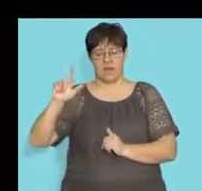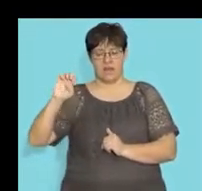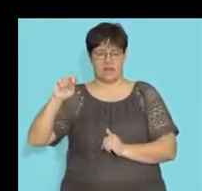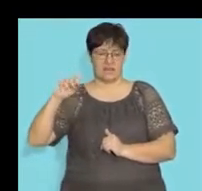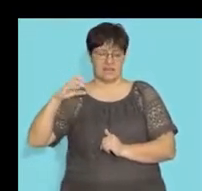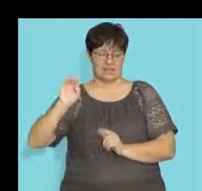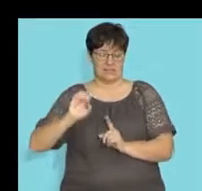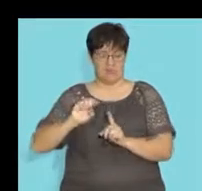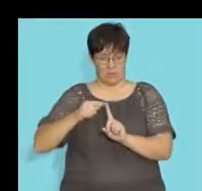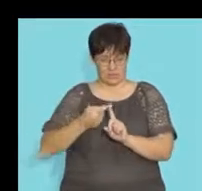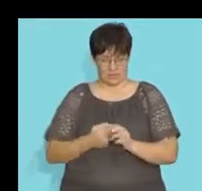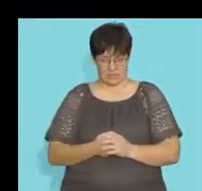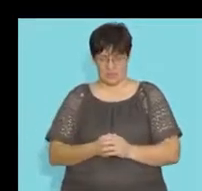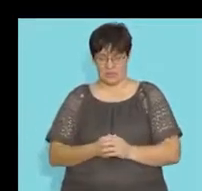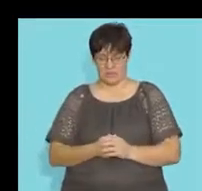the reactants